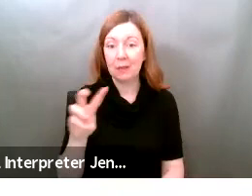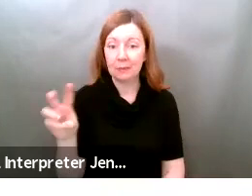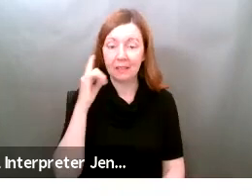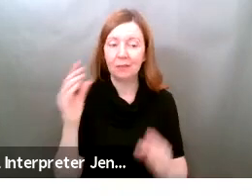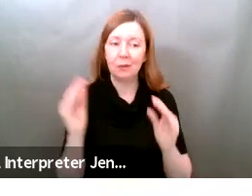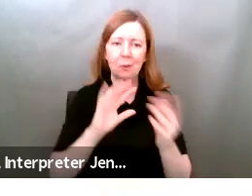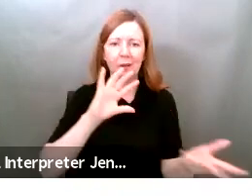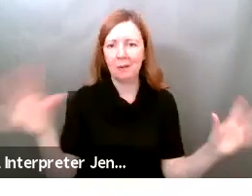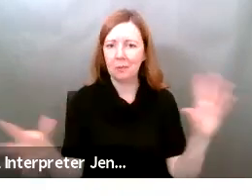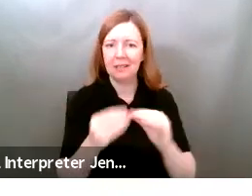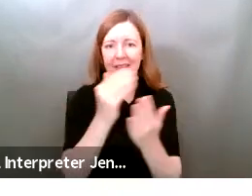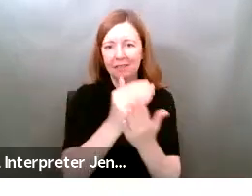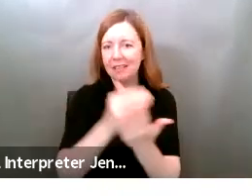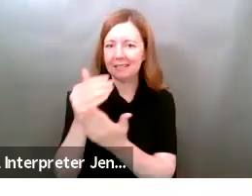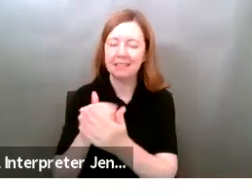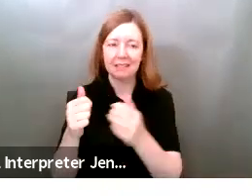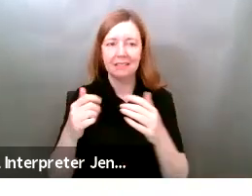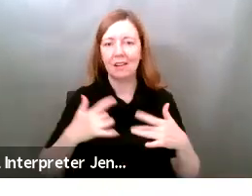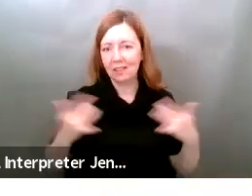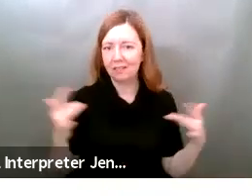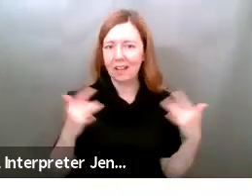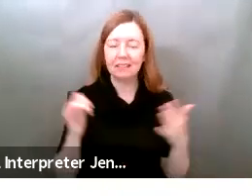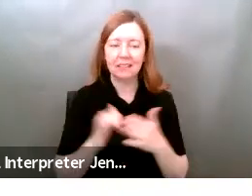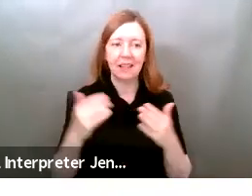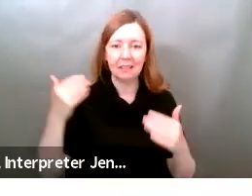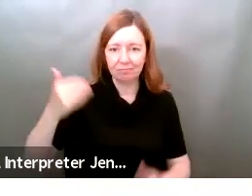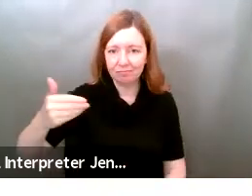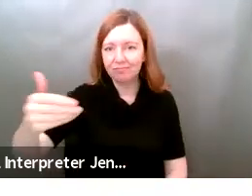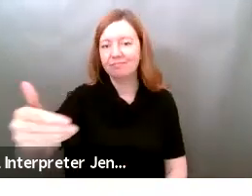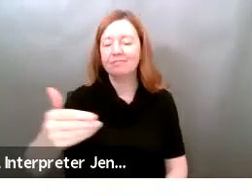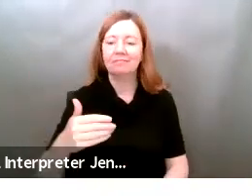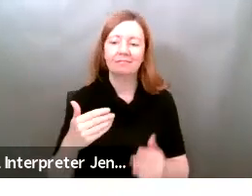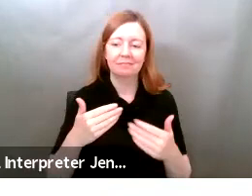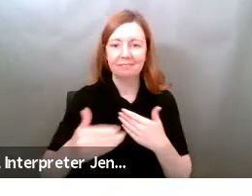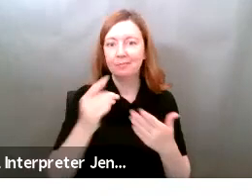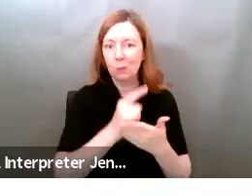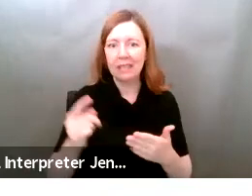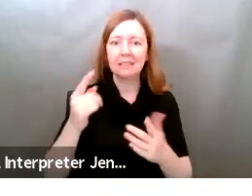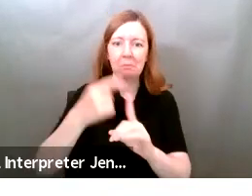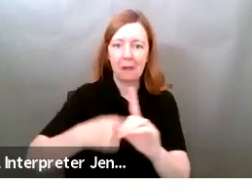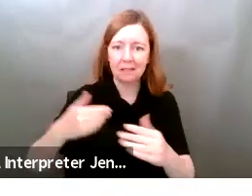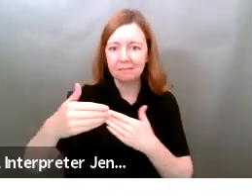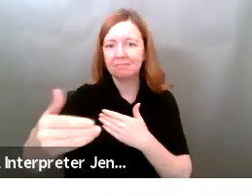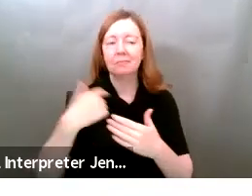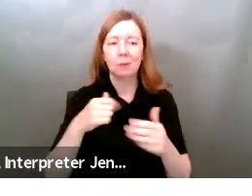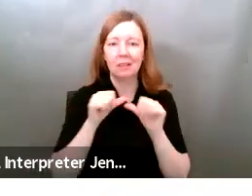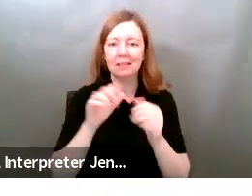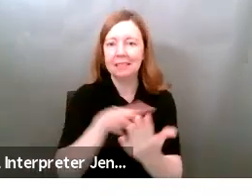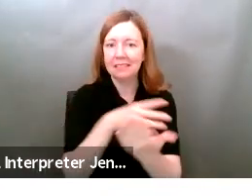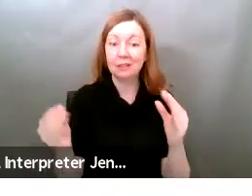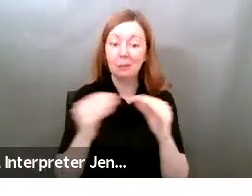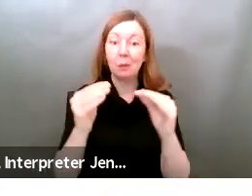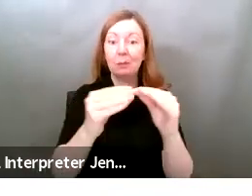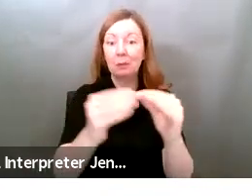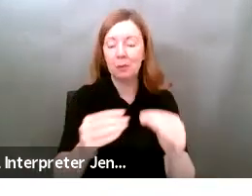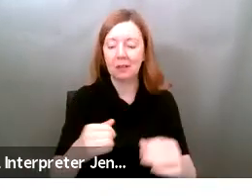more comprehensive list of events that are coming up in the upcoming weeks and months. We're constantly scheduling more events and working